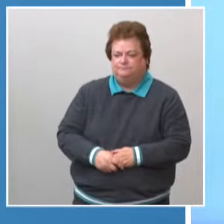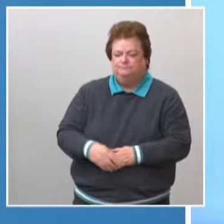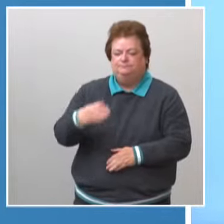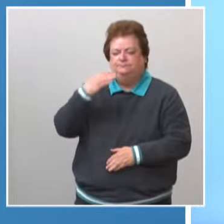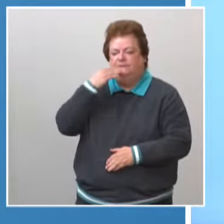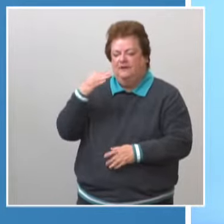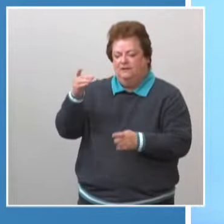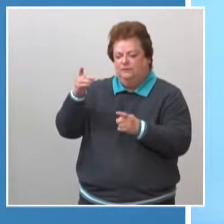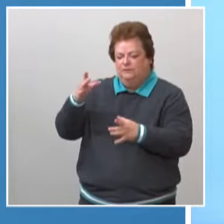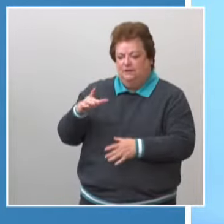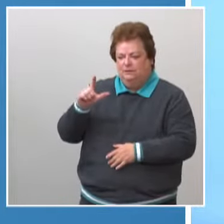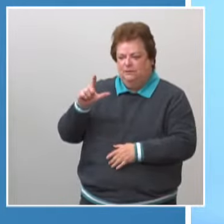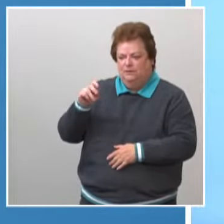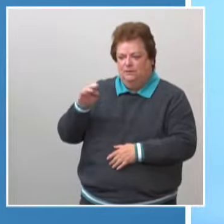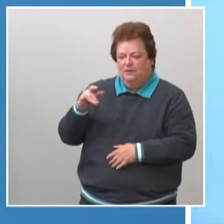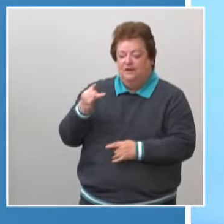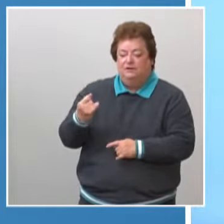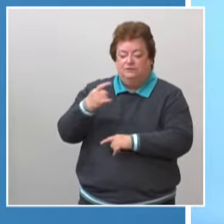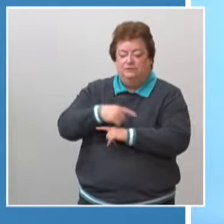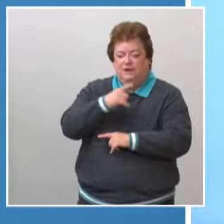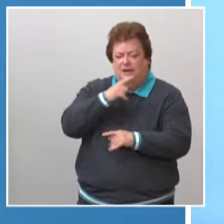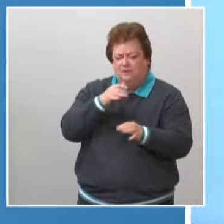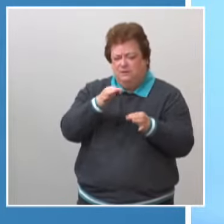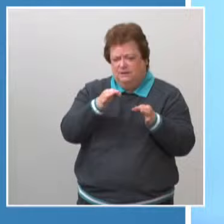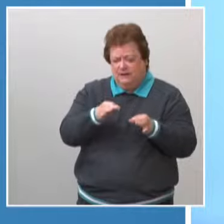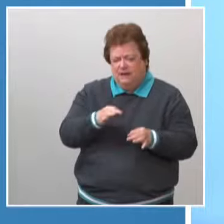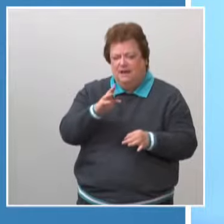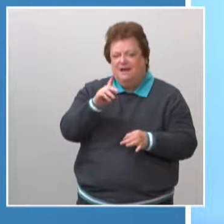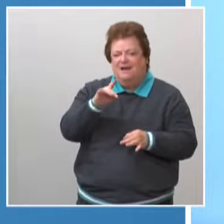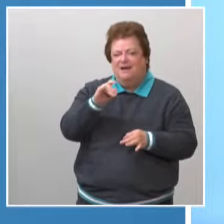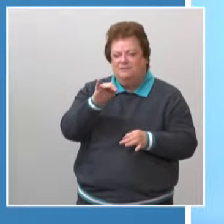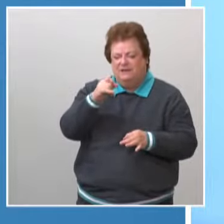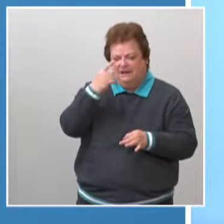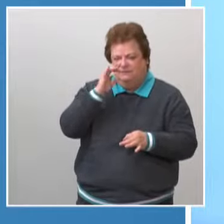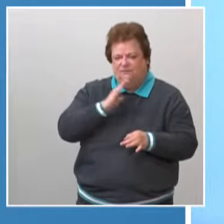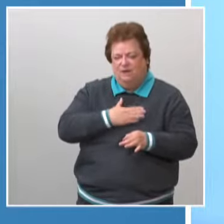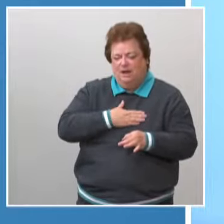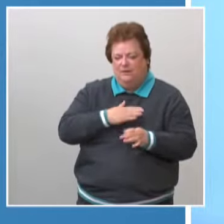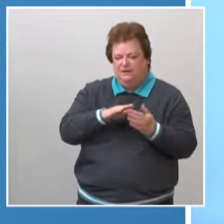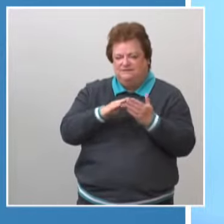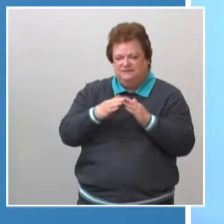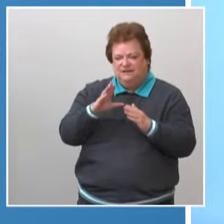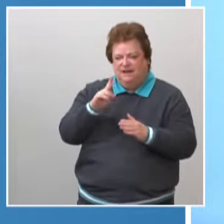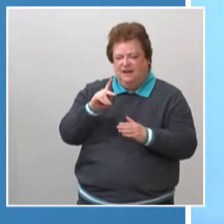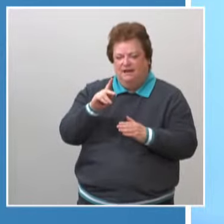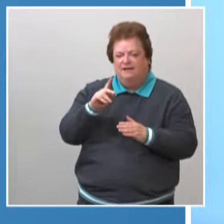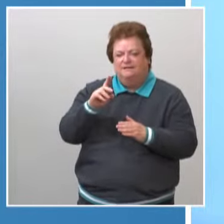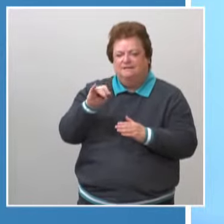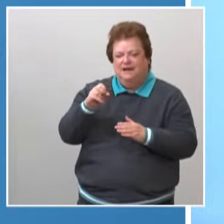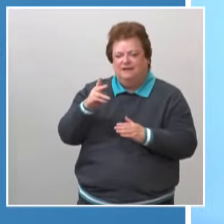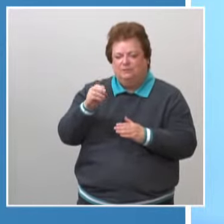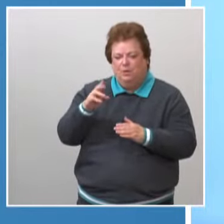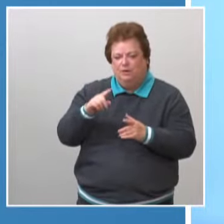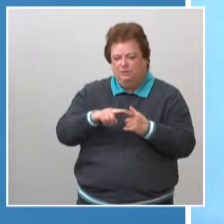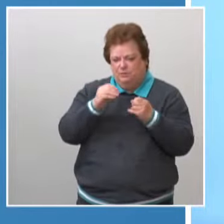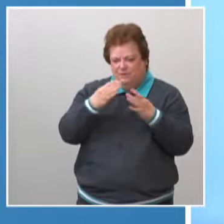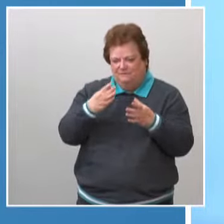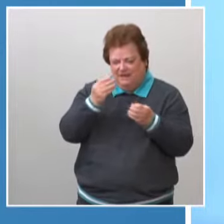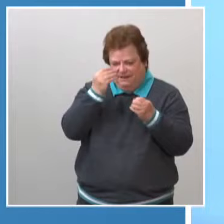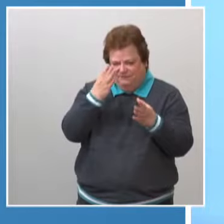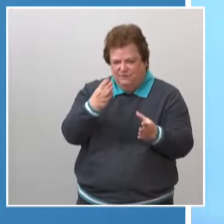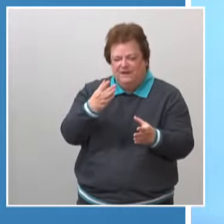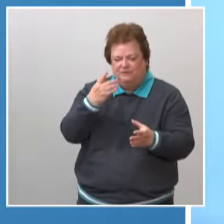Thank you, Director Lopez. Today I'll be reviewing updates to the City of Lincoln's dashboard application, providing information about the pandemic